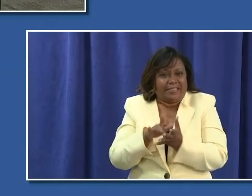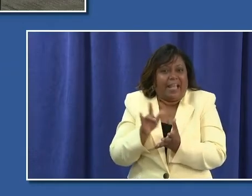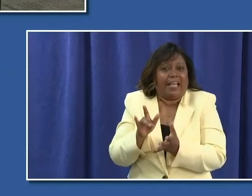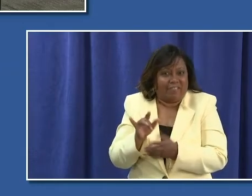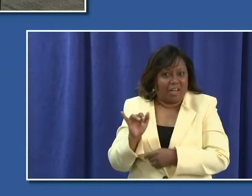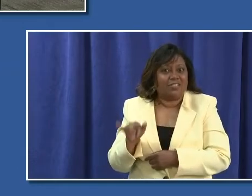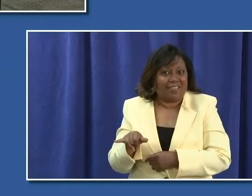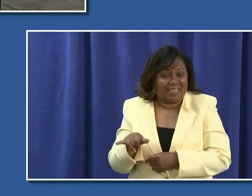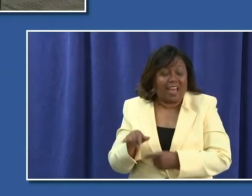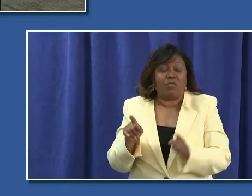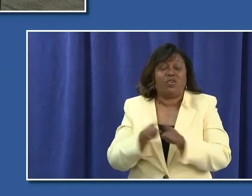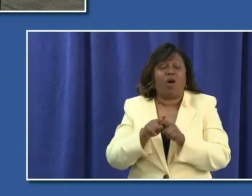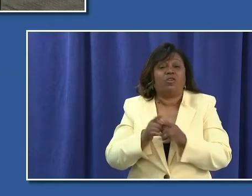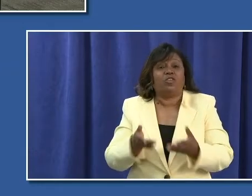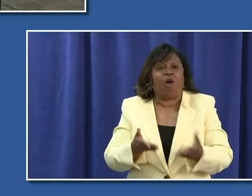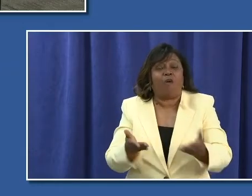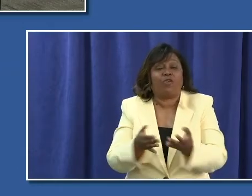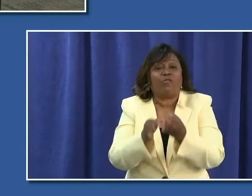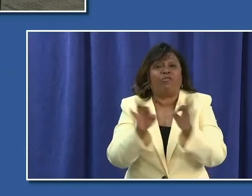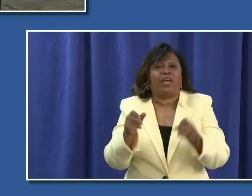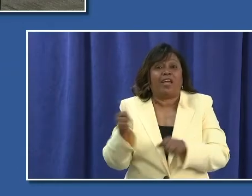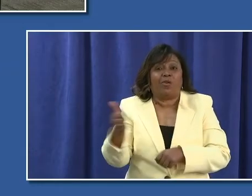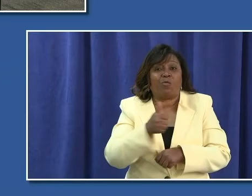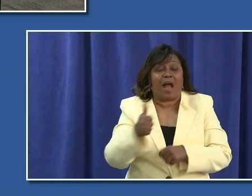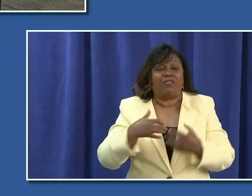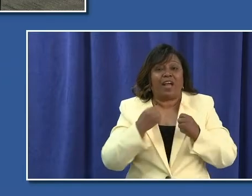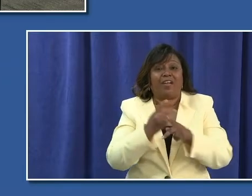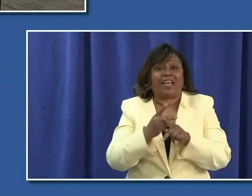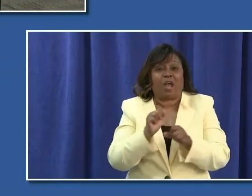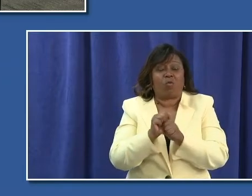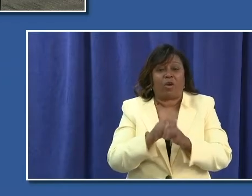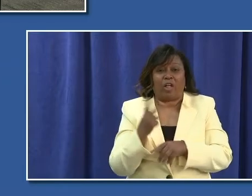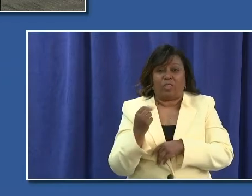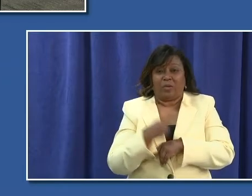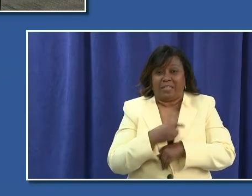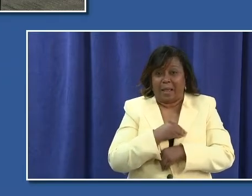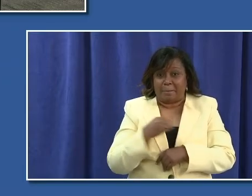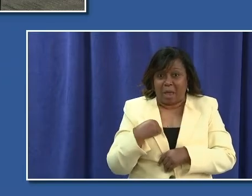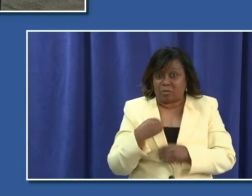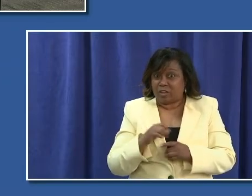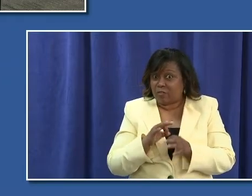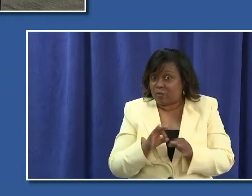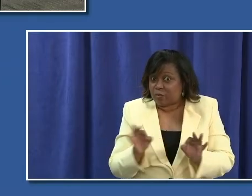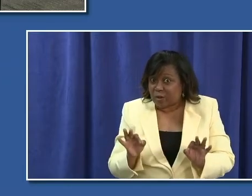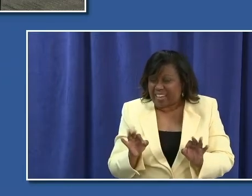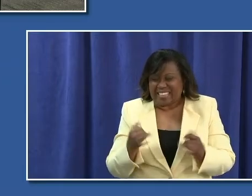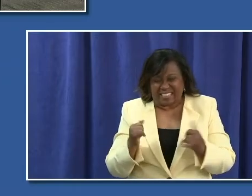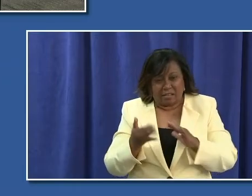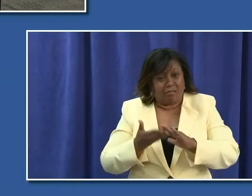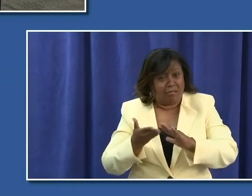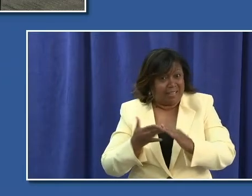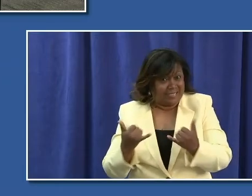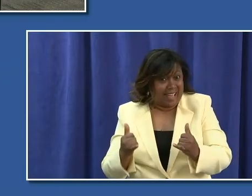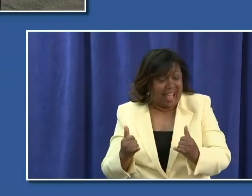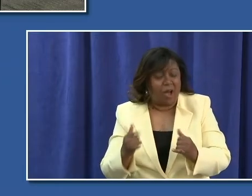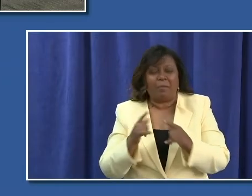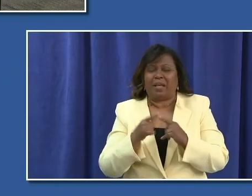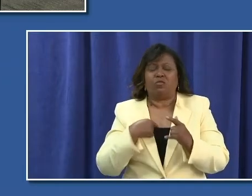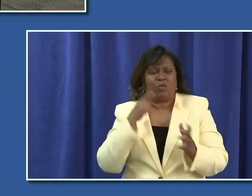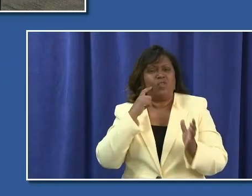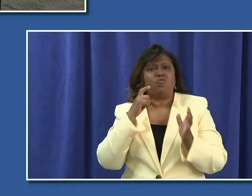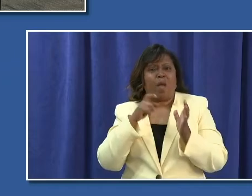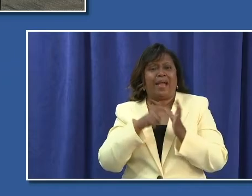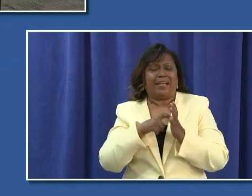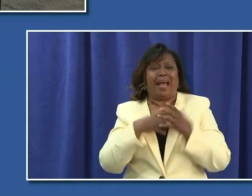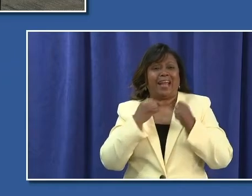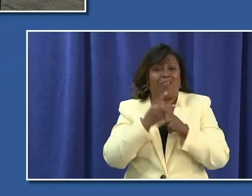advantage of that. We also offered free rides for healthcare workers, a 30-day membership for free. It's still going on actually because we